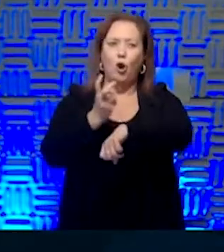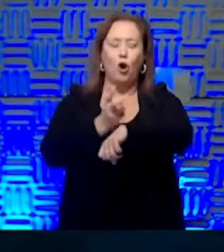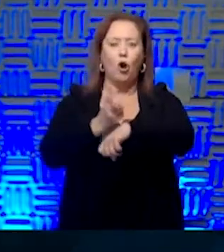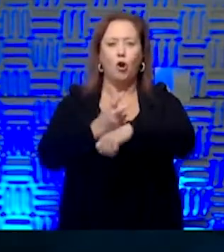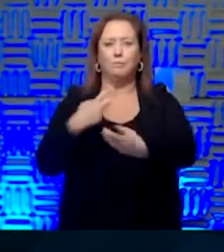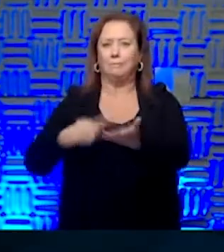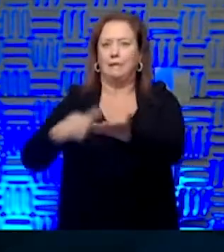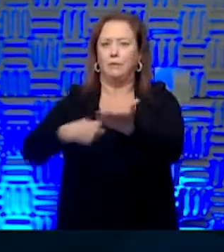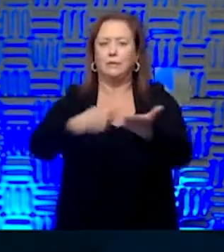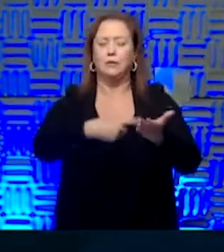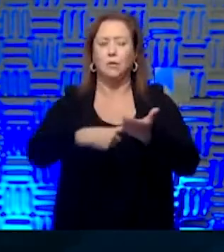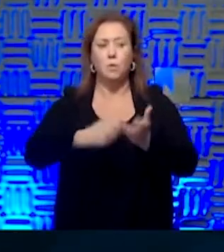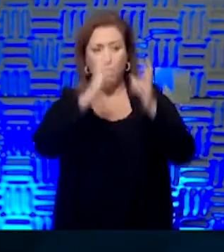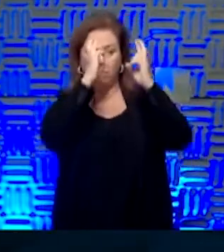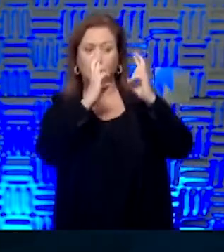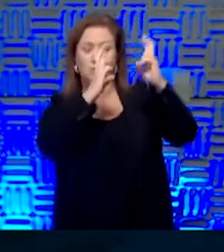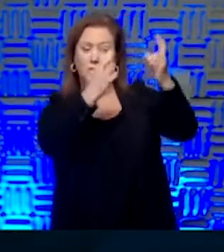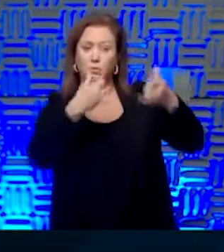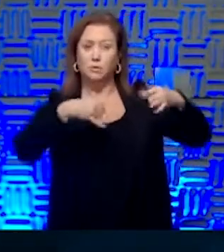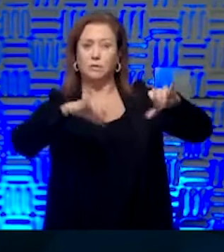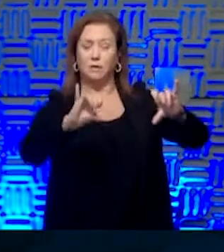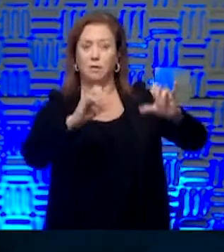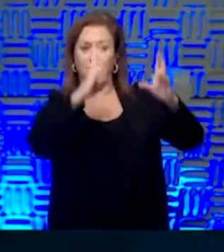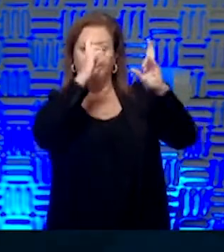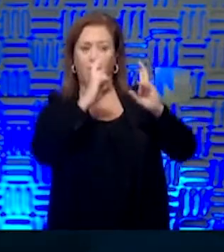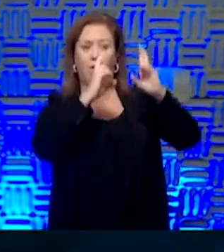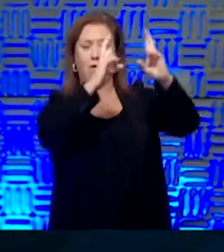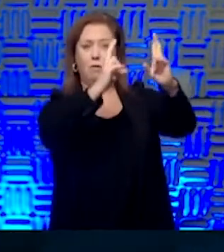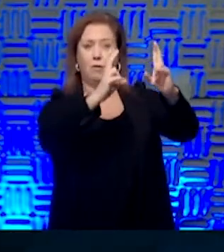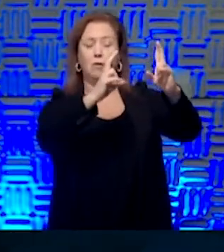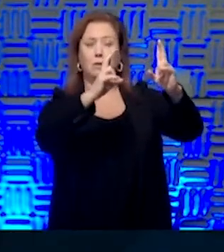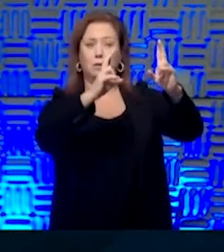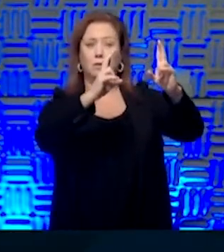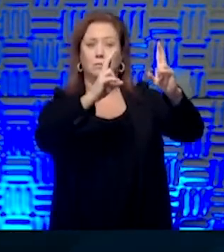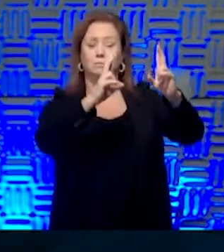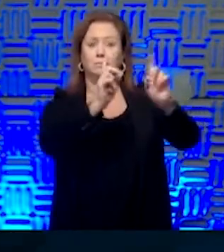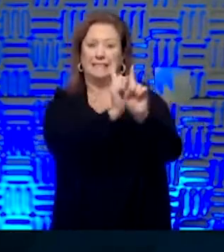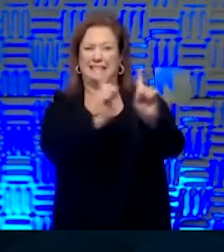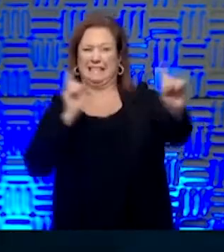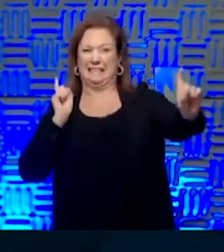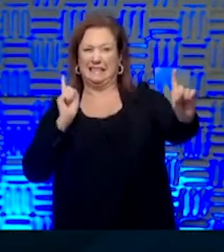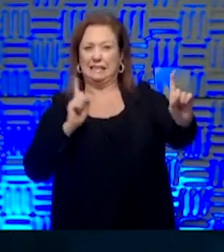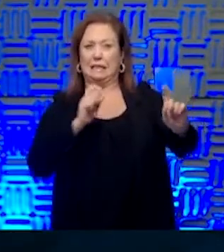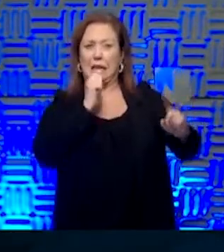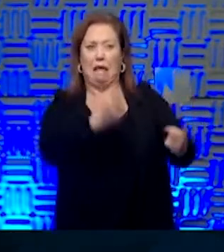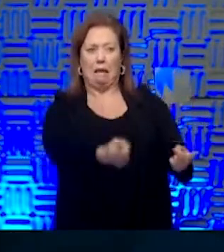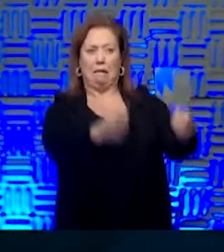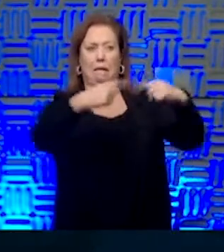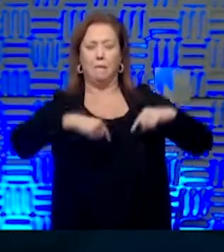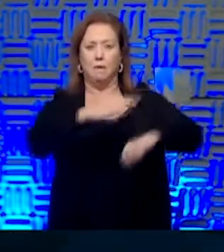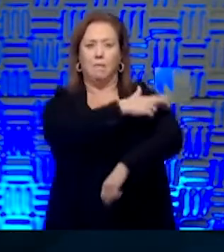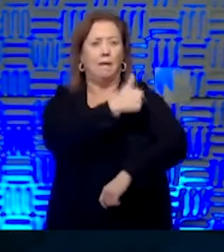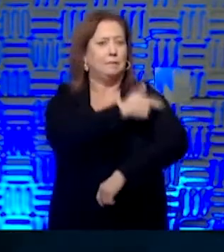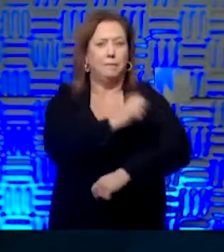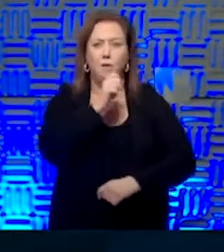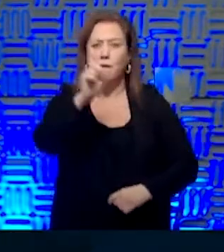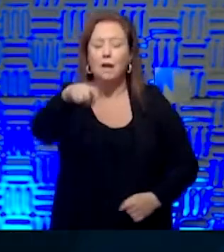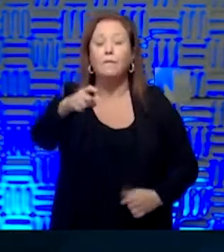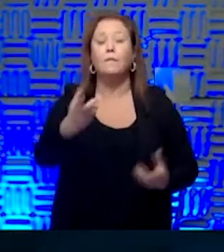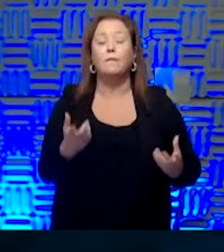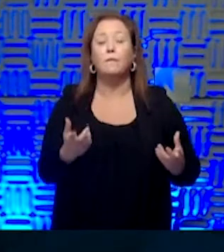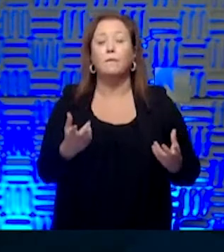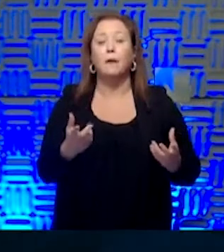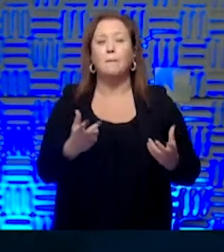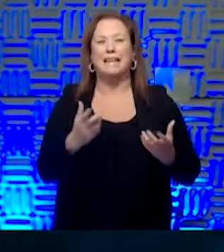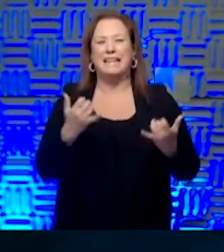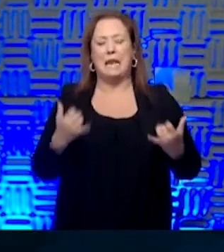because we certainly want to be respectful of and honor the instructions to, you know, engage in social distancing and not come to the hospital if you have to. But I want to maybe